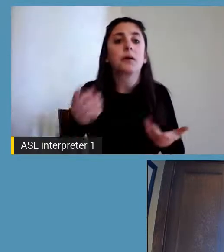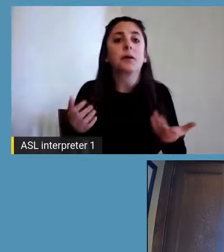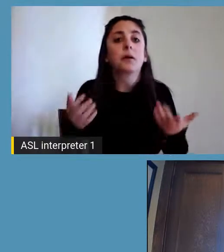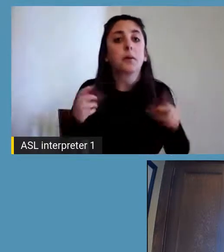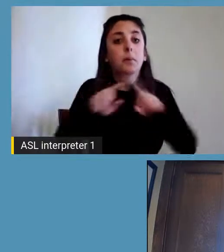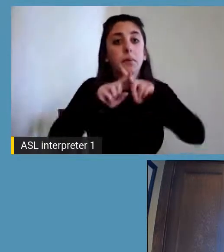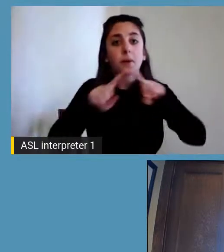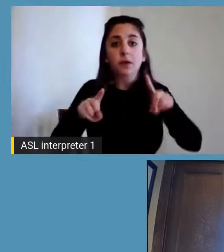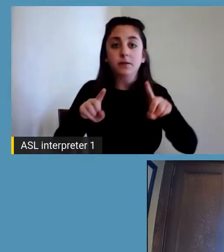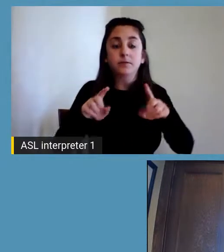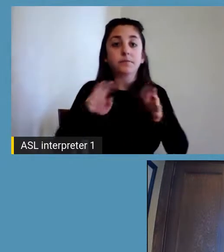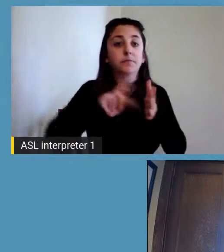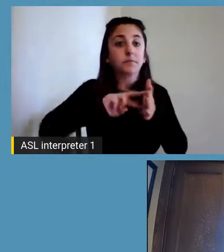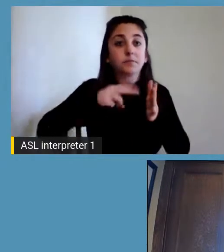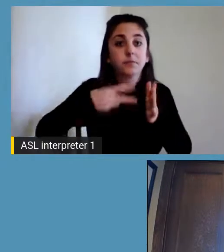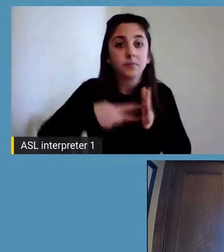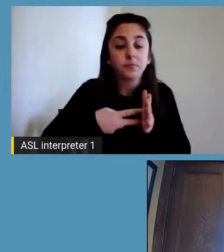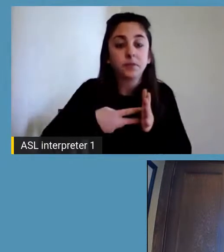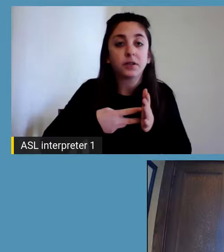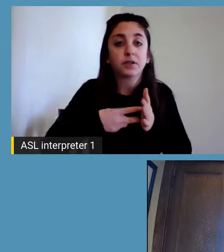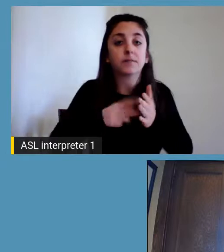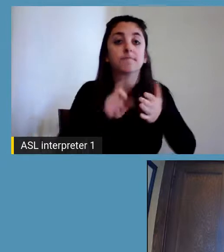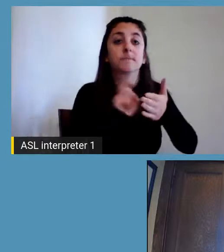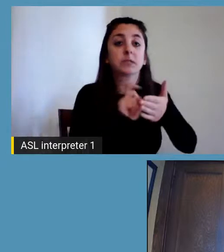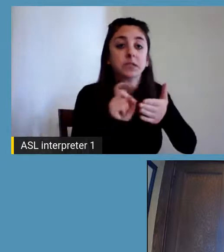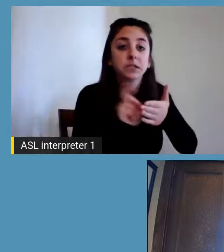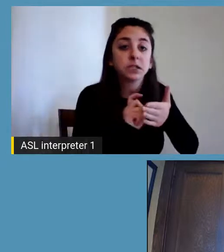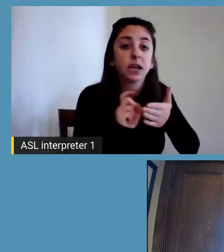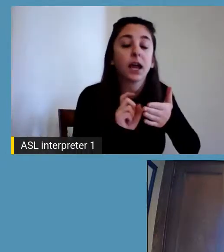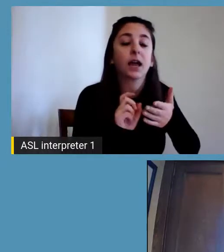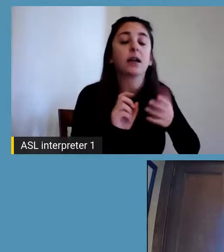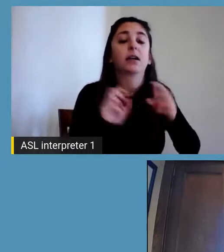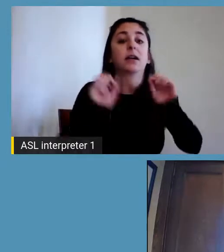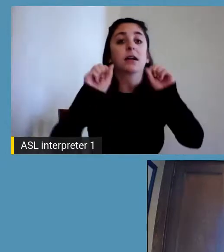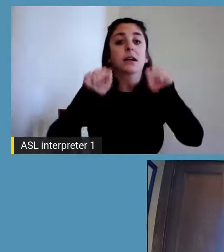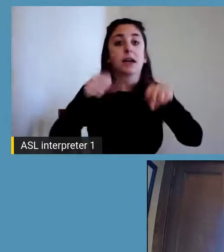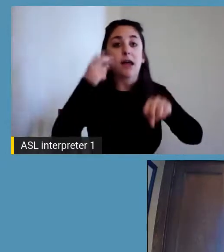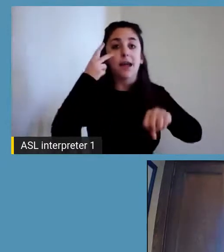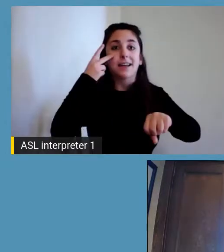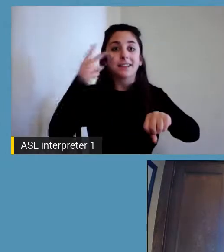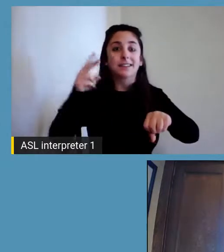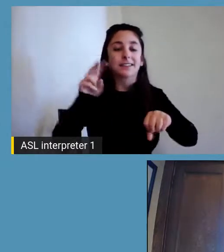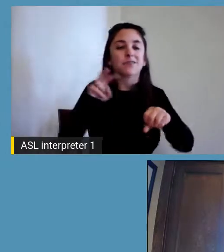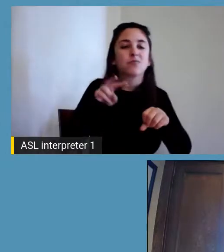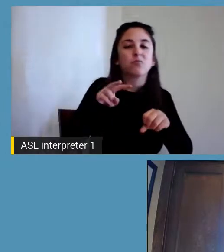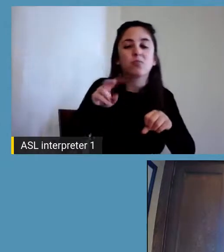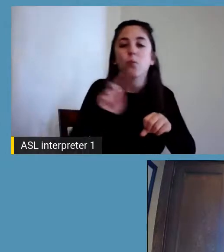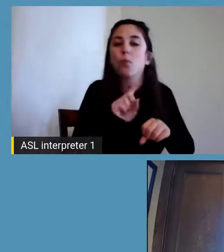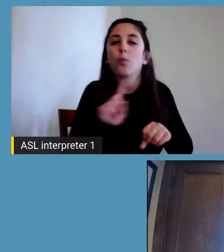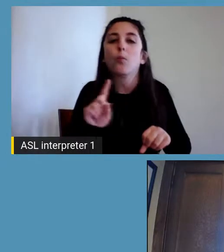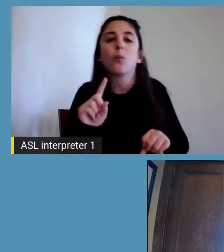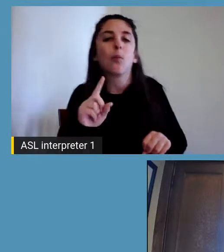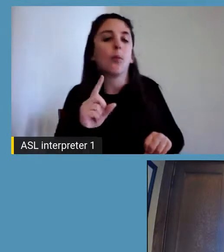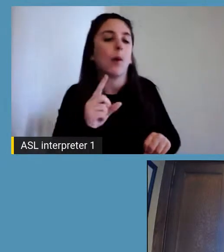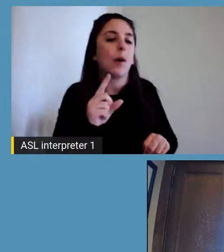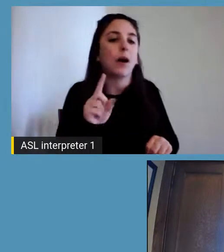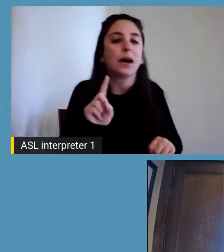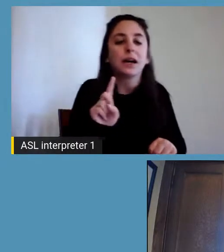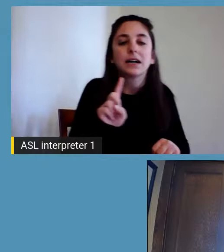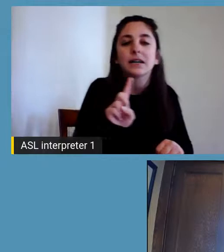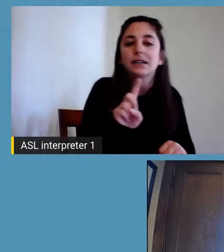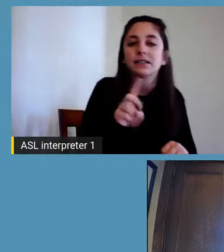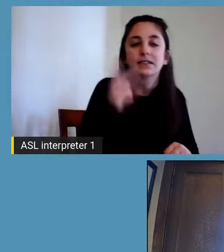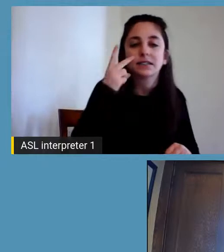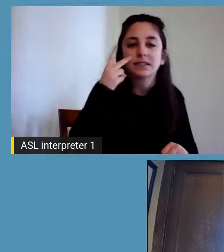you can place it in your room and you can walk around it and take a look at it. And you can do that. You can do that. Now you can do it